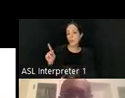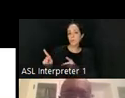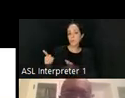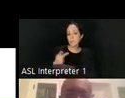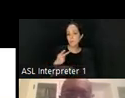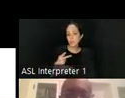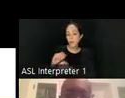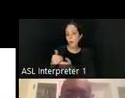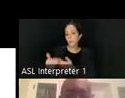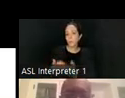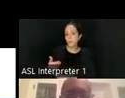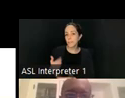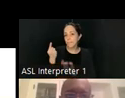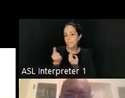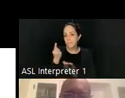goes.